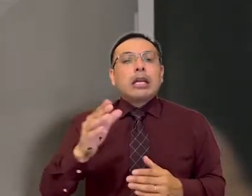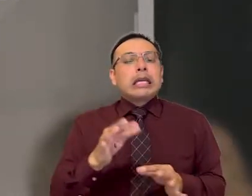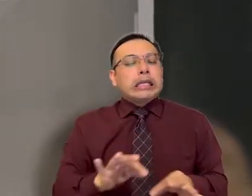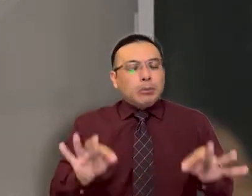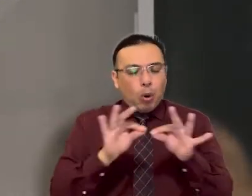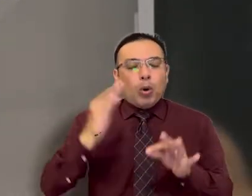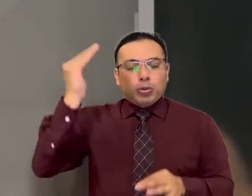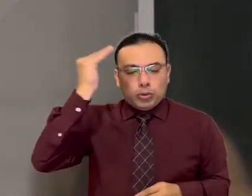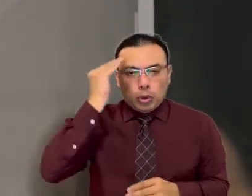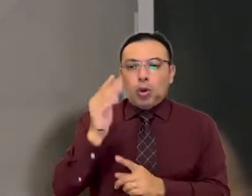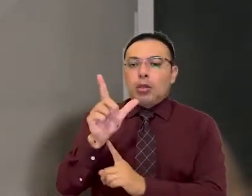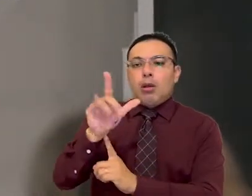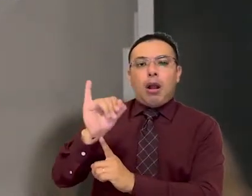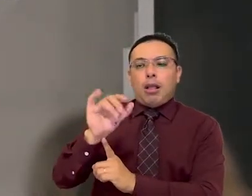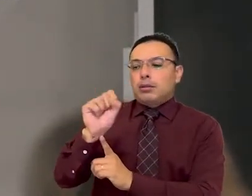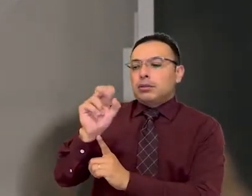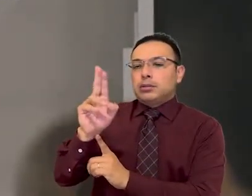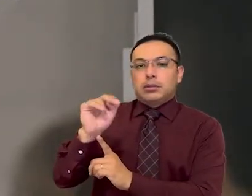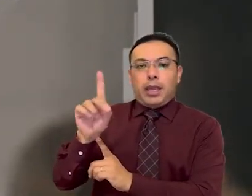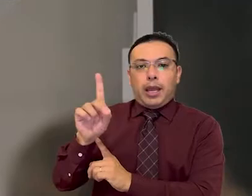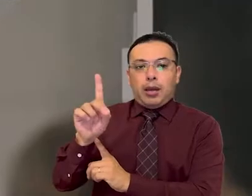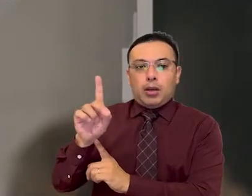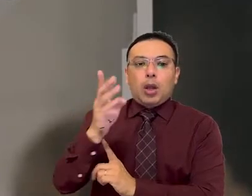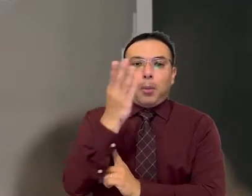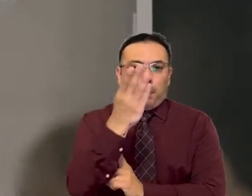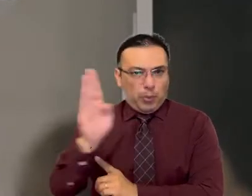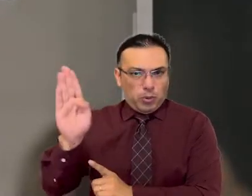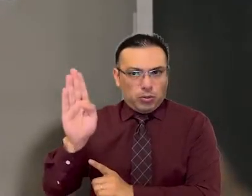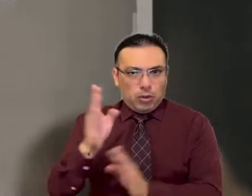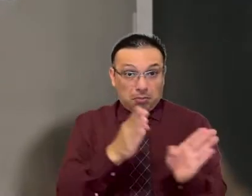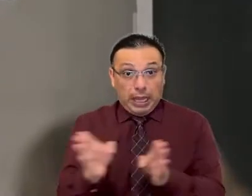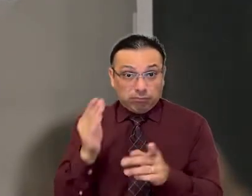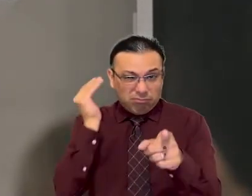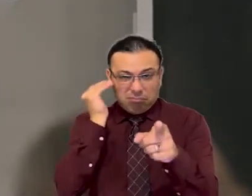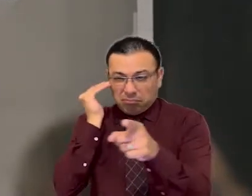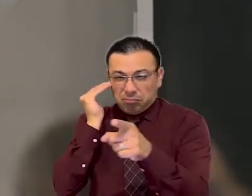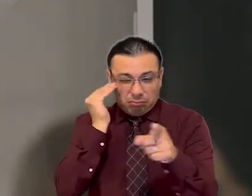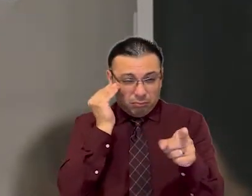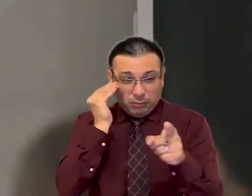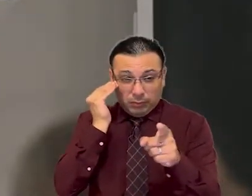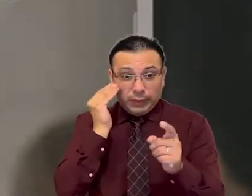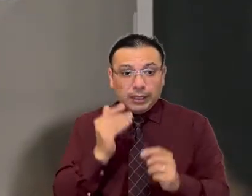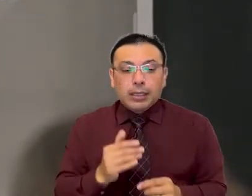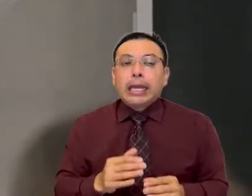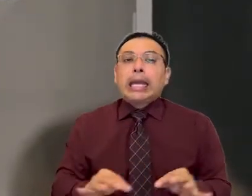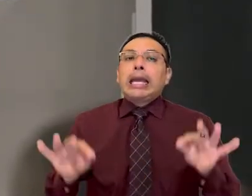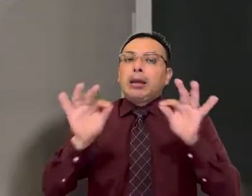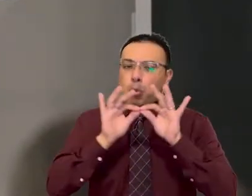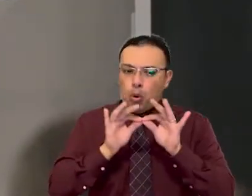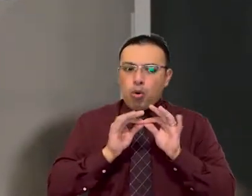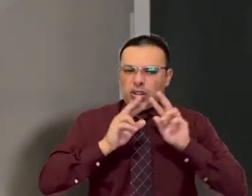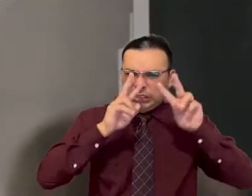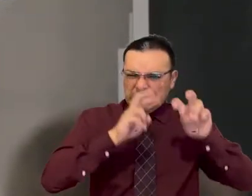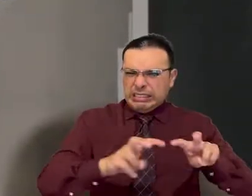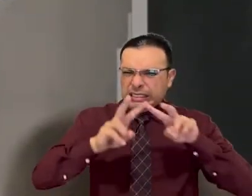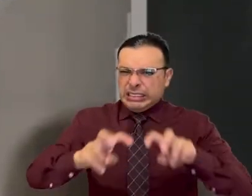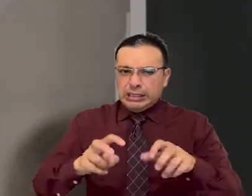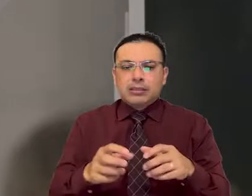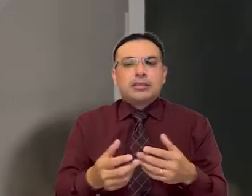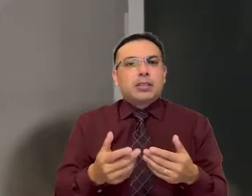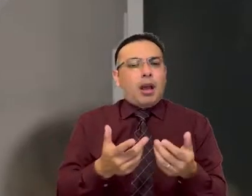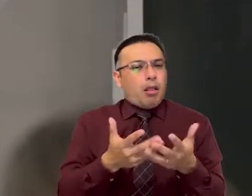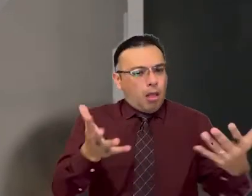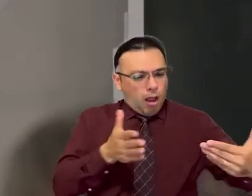Blue Plan. I'm sure many of you are aware of it, and the inclusive and comprehensive process behind it. We know that it represents